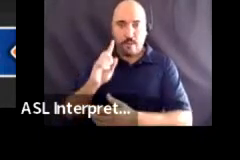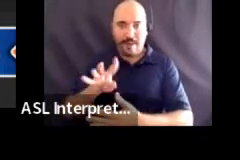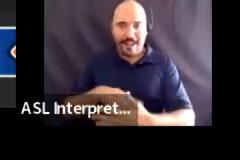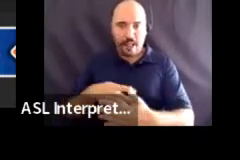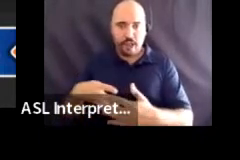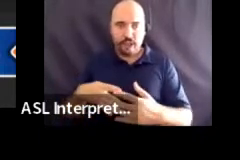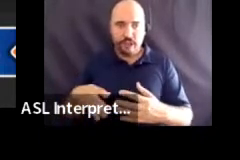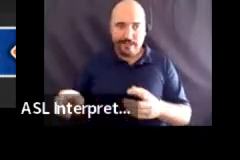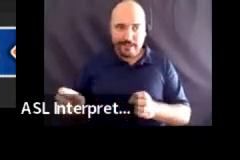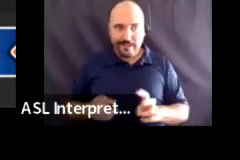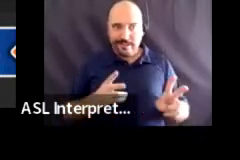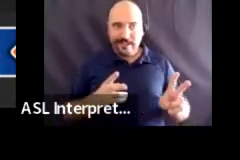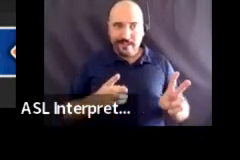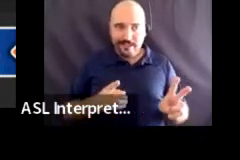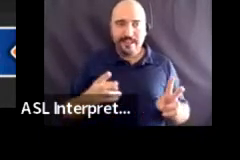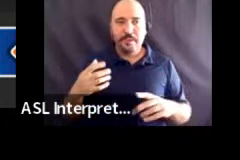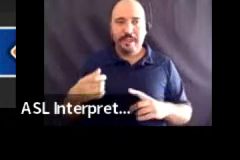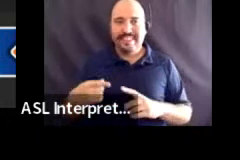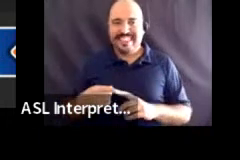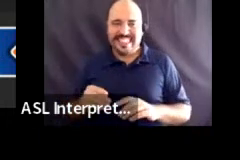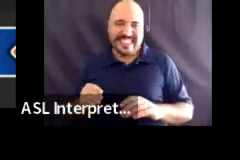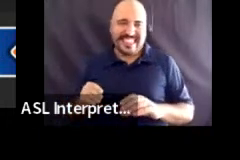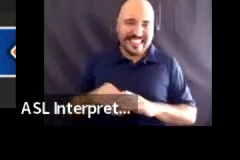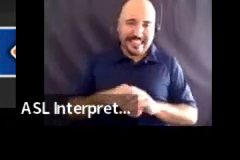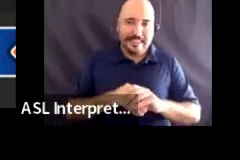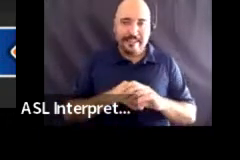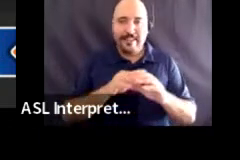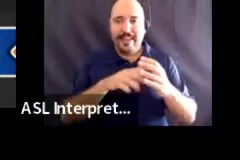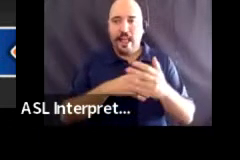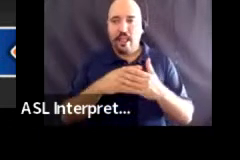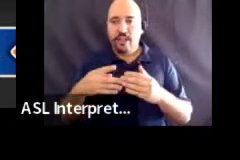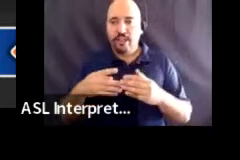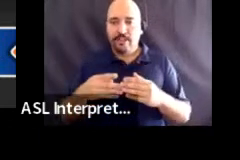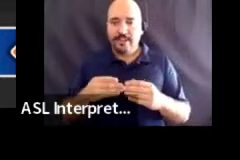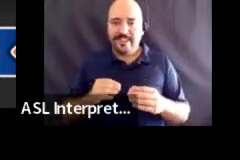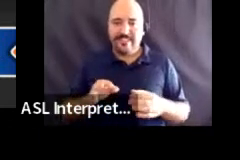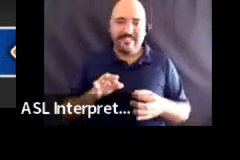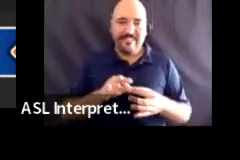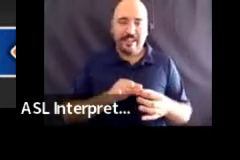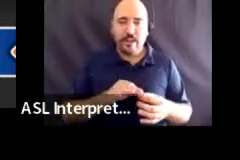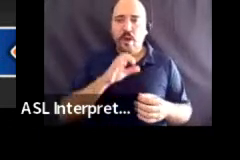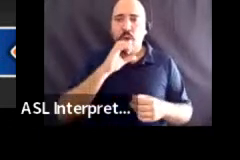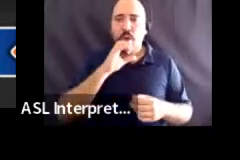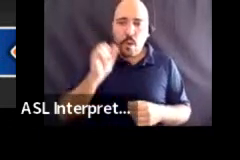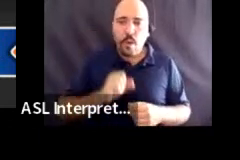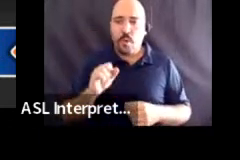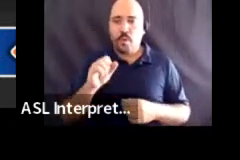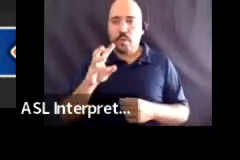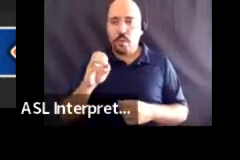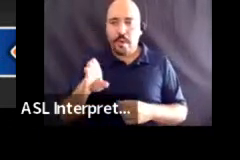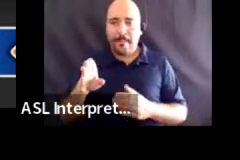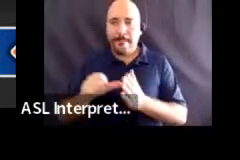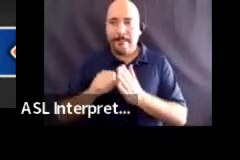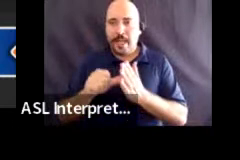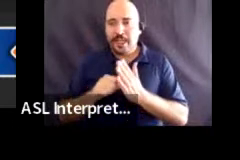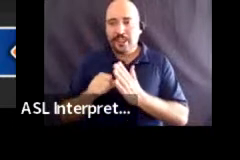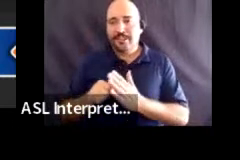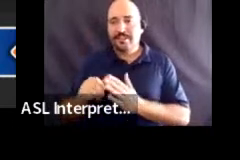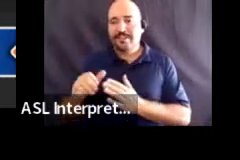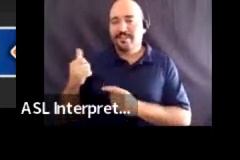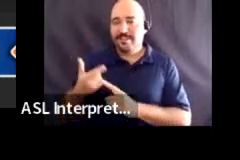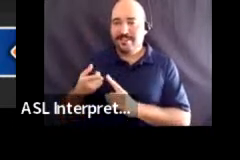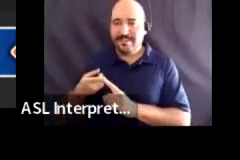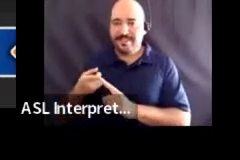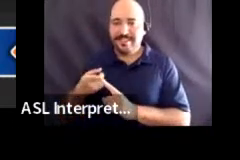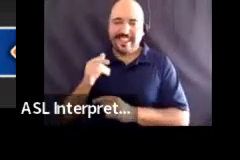they were trying to kind of shoehorn these calendars into some old web pages that